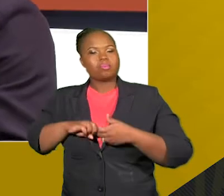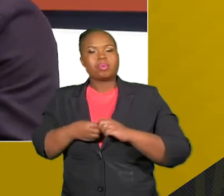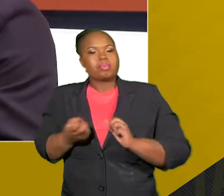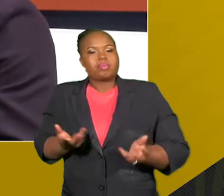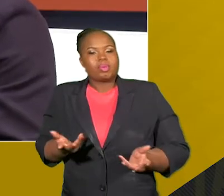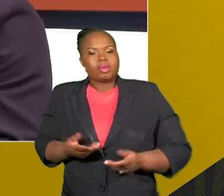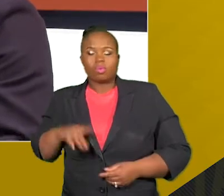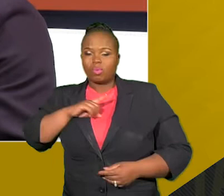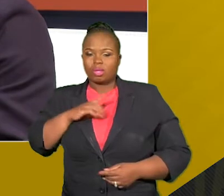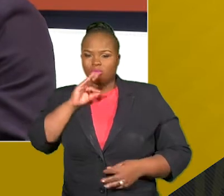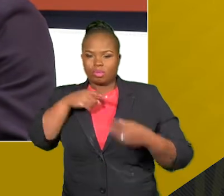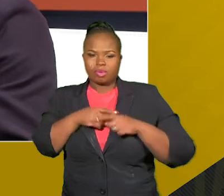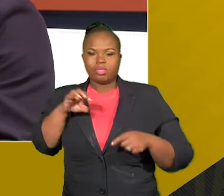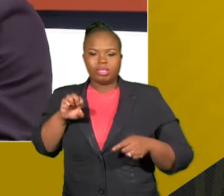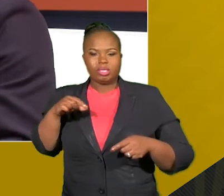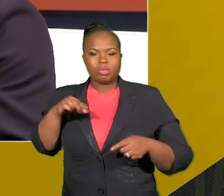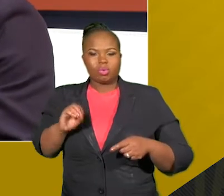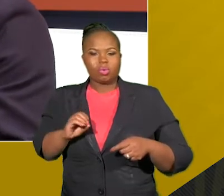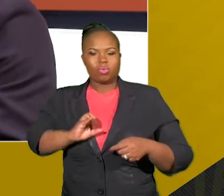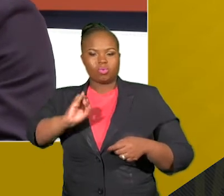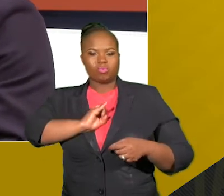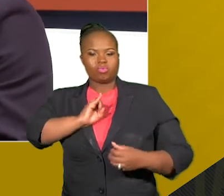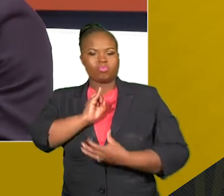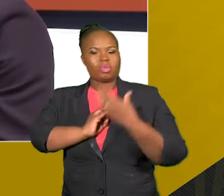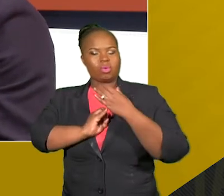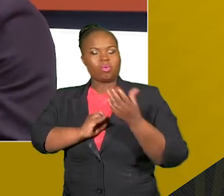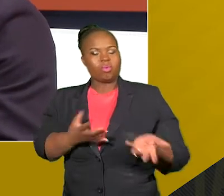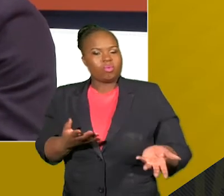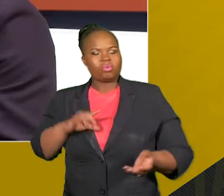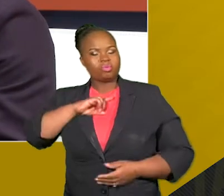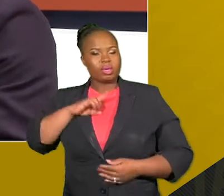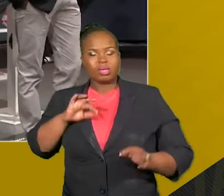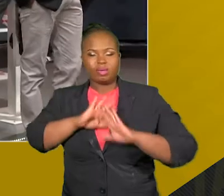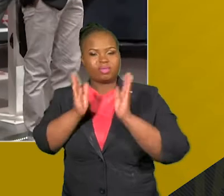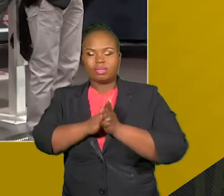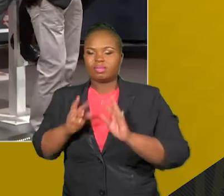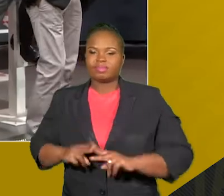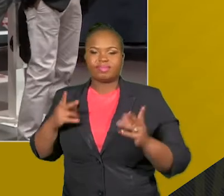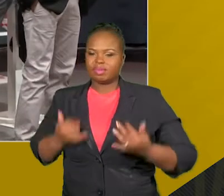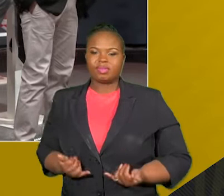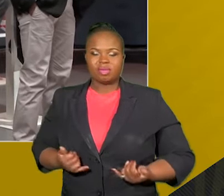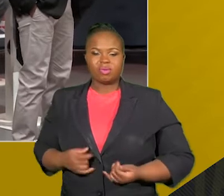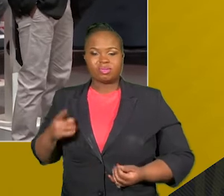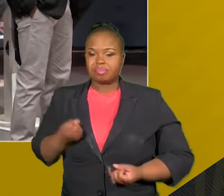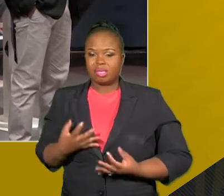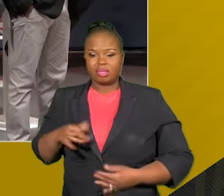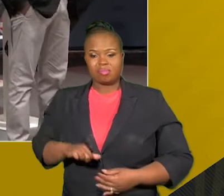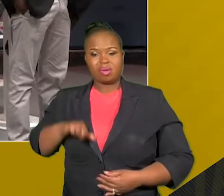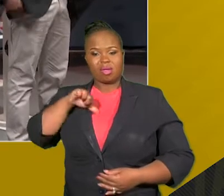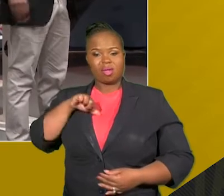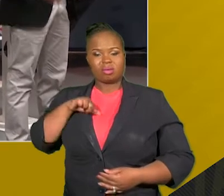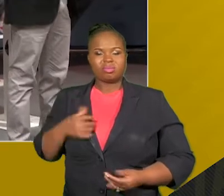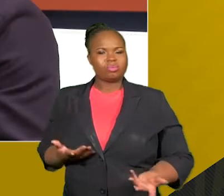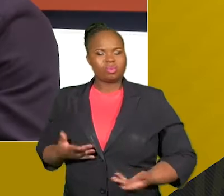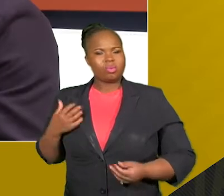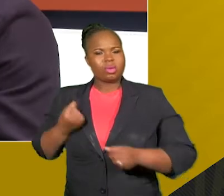about the ego of this man, what are we talking about? Because it has shifted, you know, quite a lot. The pride, let's call in